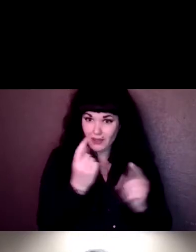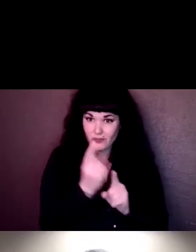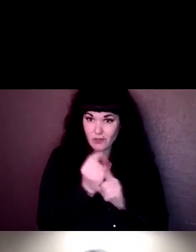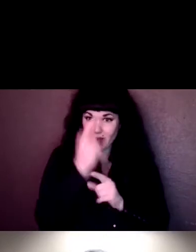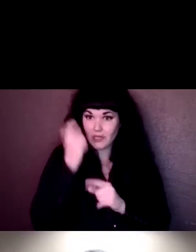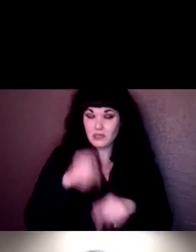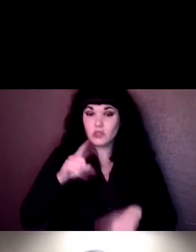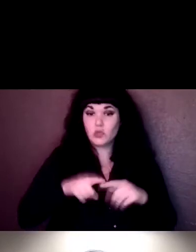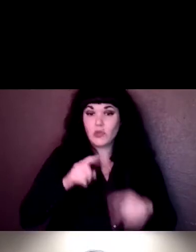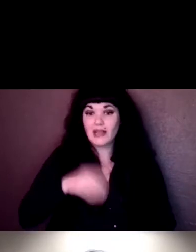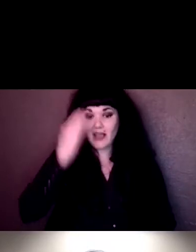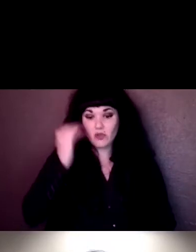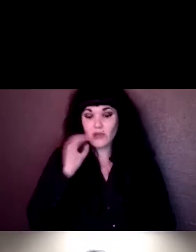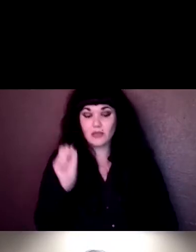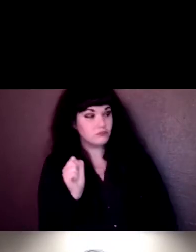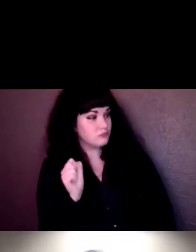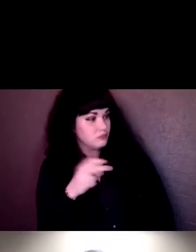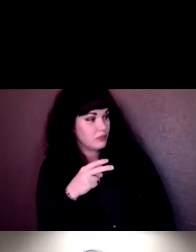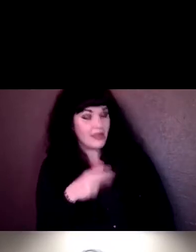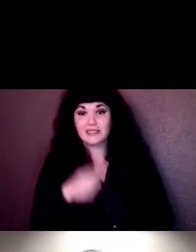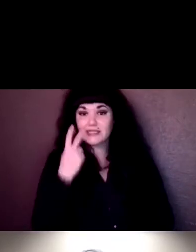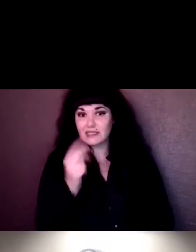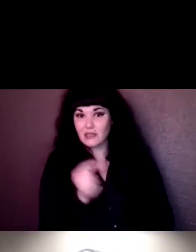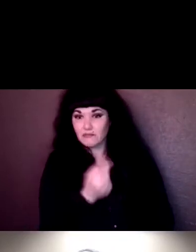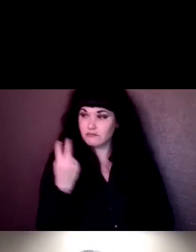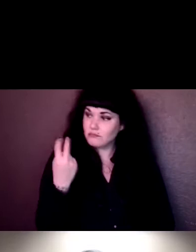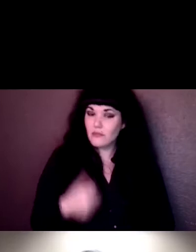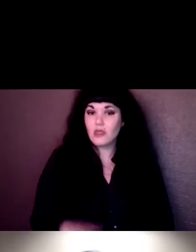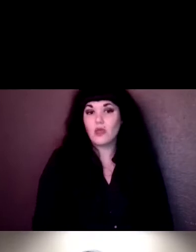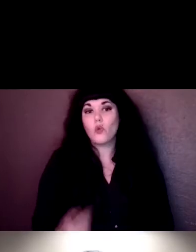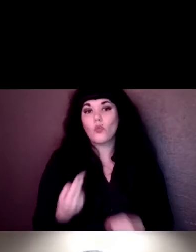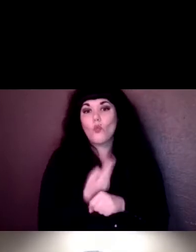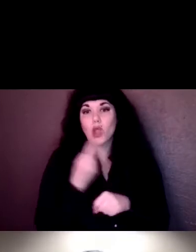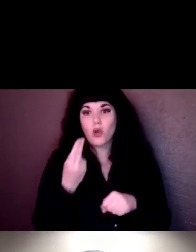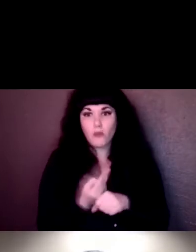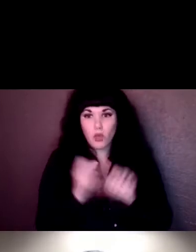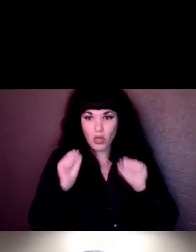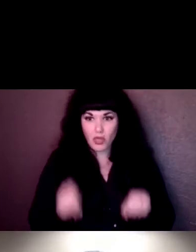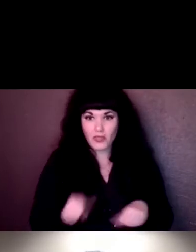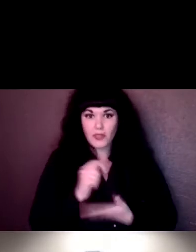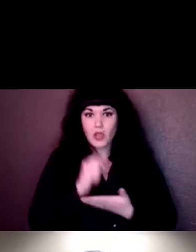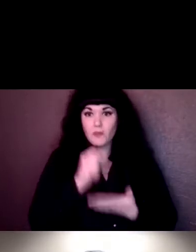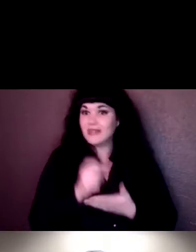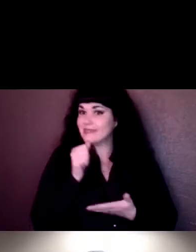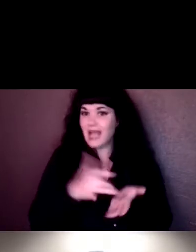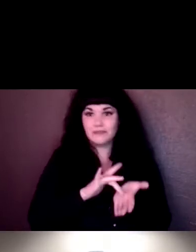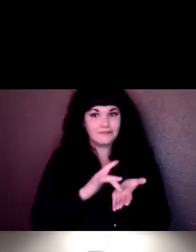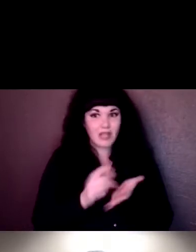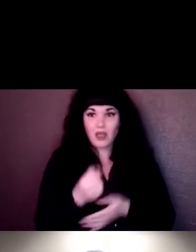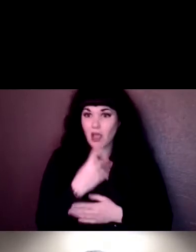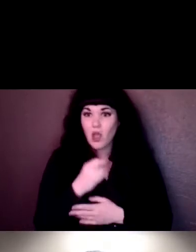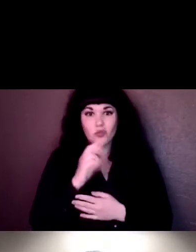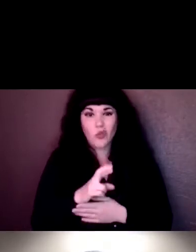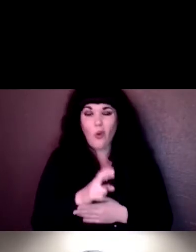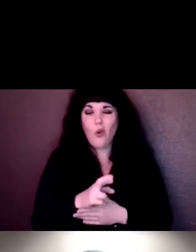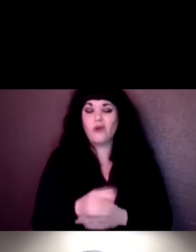to see your field of vision. Wearable therapy is non-drug, non-invasive. We